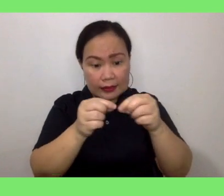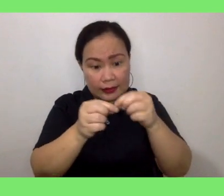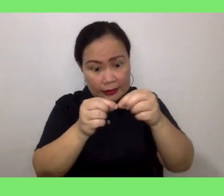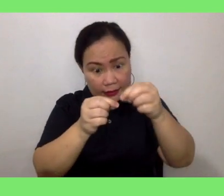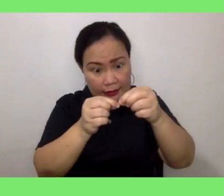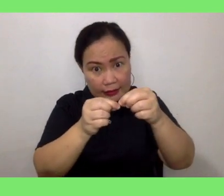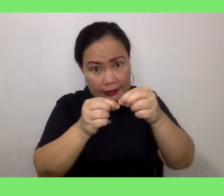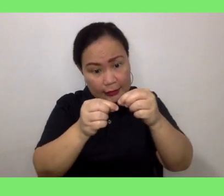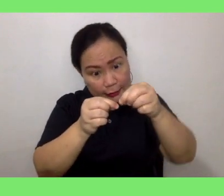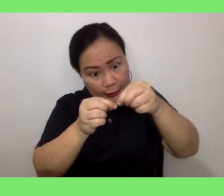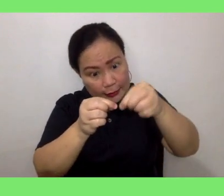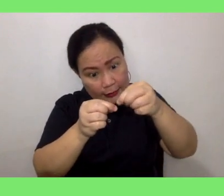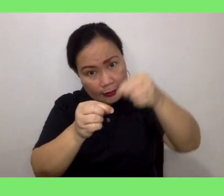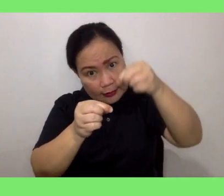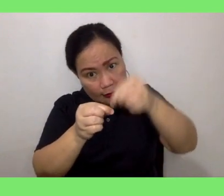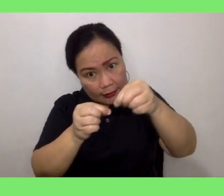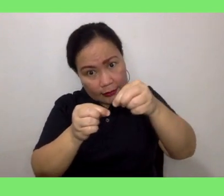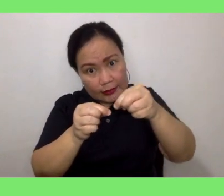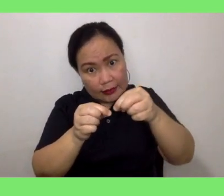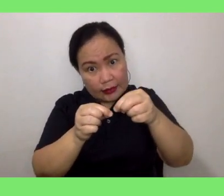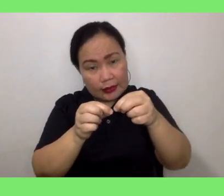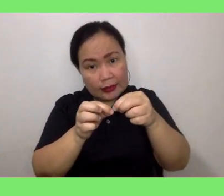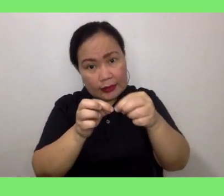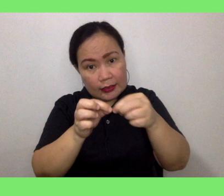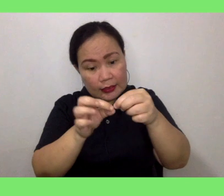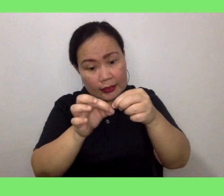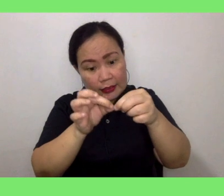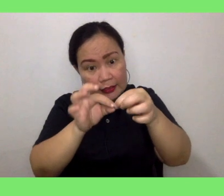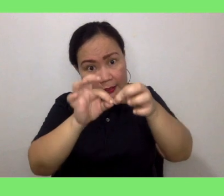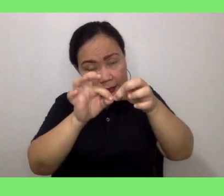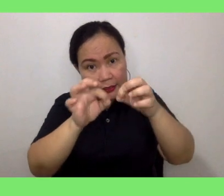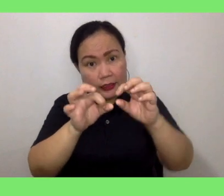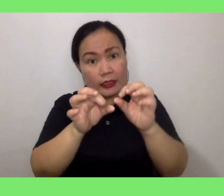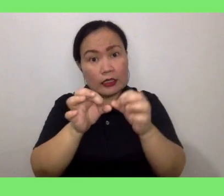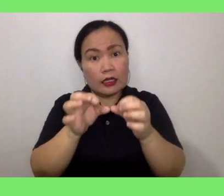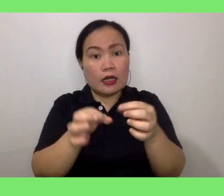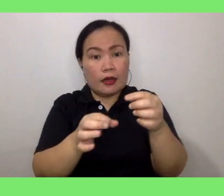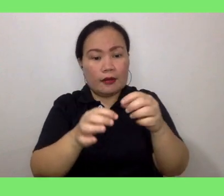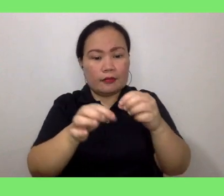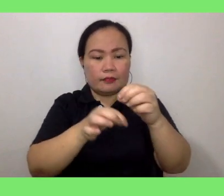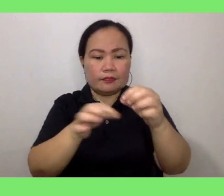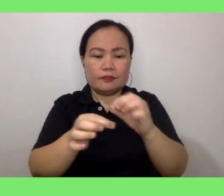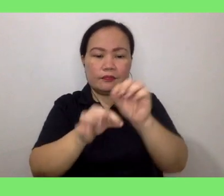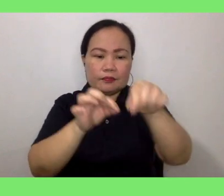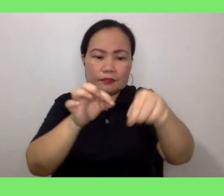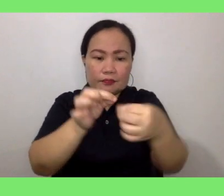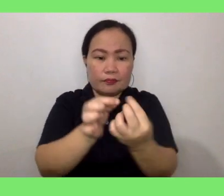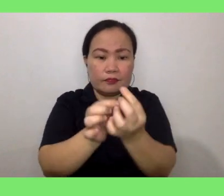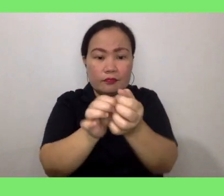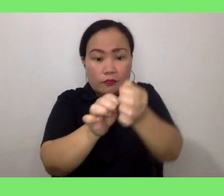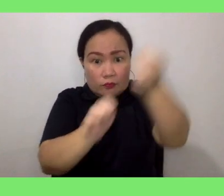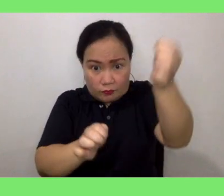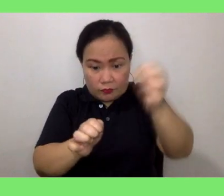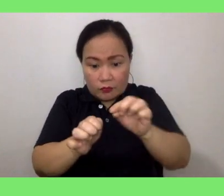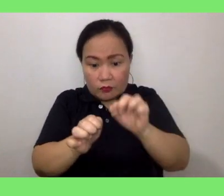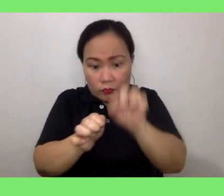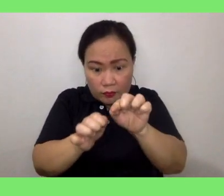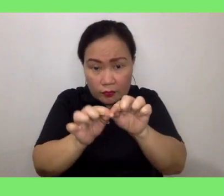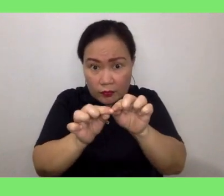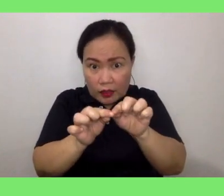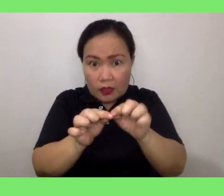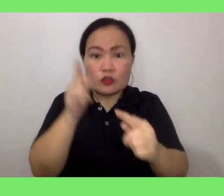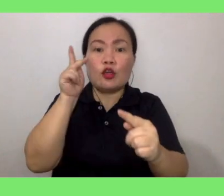nating knot, yung buhol. Hindi yung mismong thread. Pag sinabing thread, yung sinulid, that is a